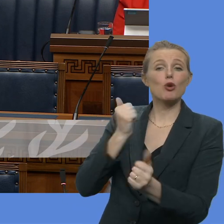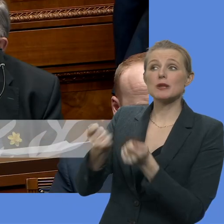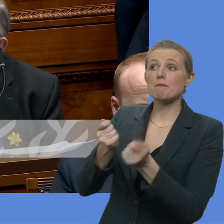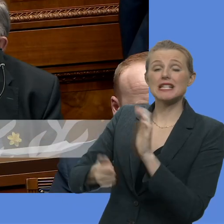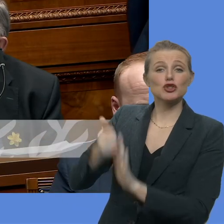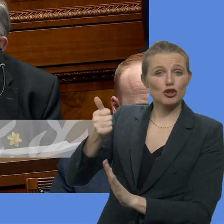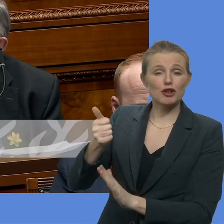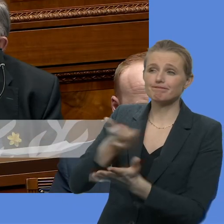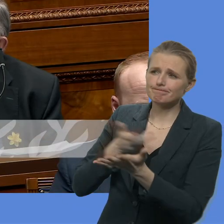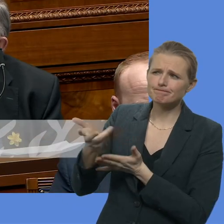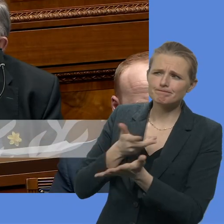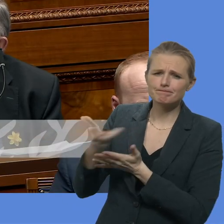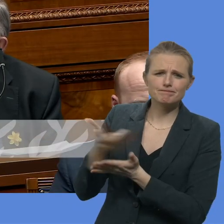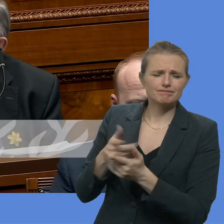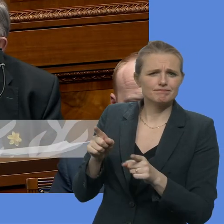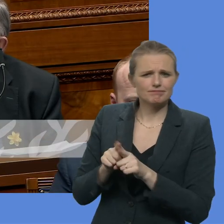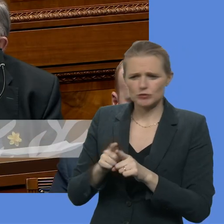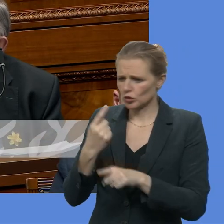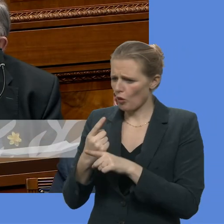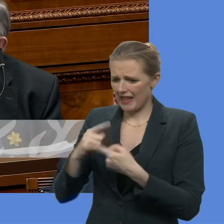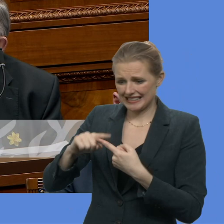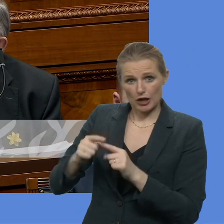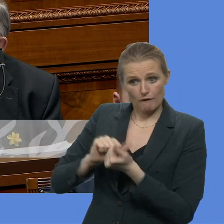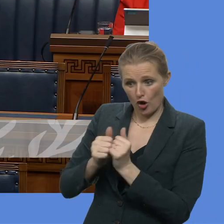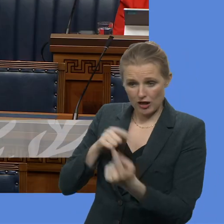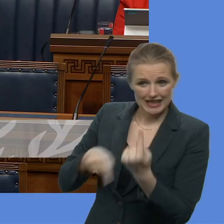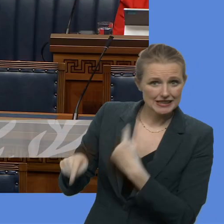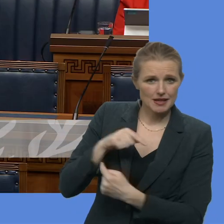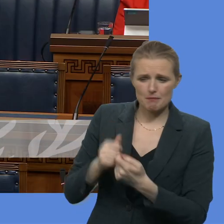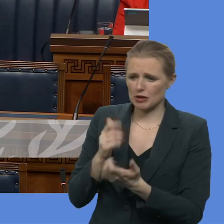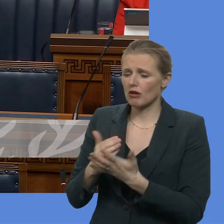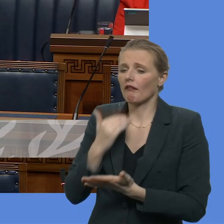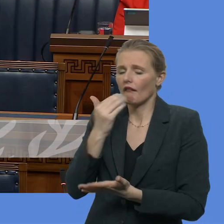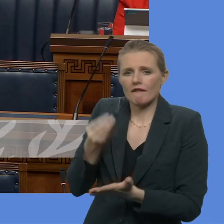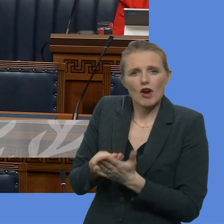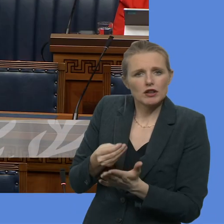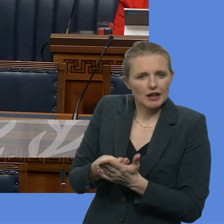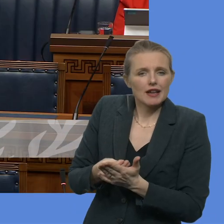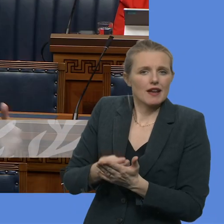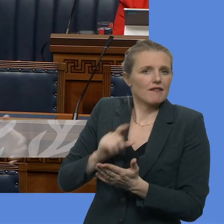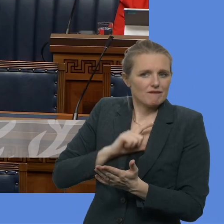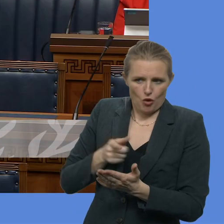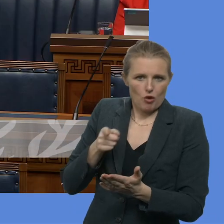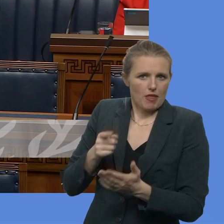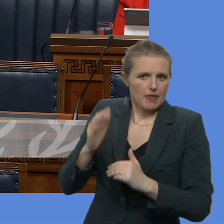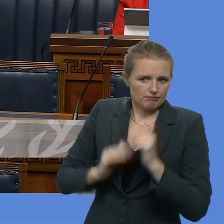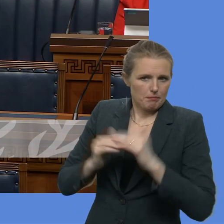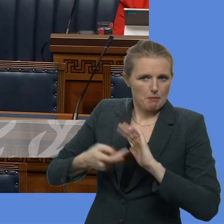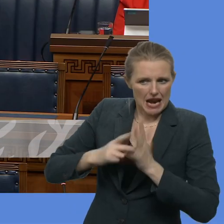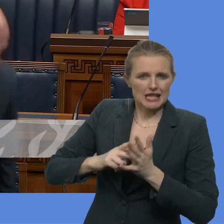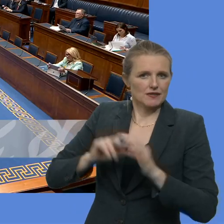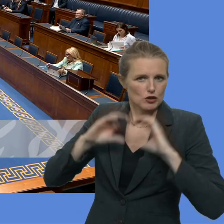will of course be engaging with executive colleagues to make sure that we have the funding that is necessary in order for these plans to